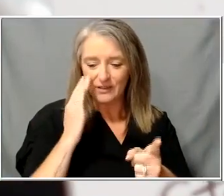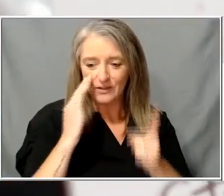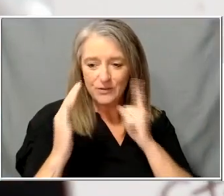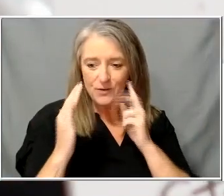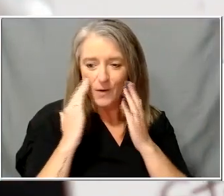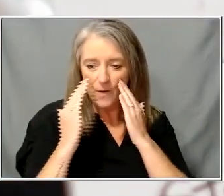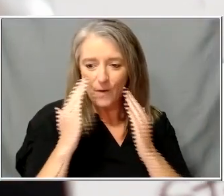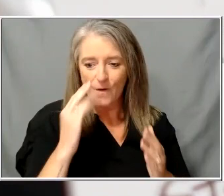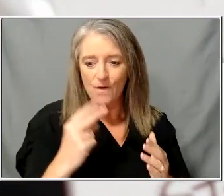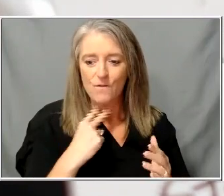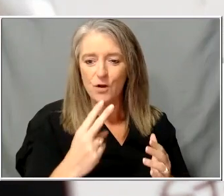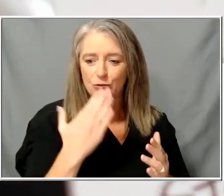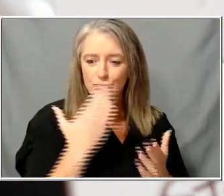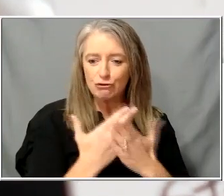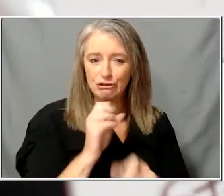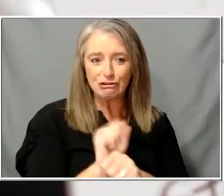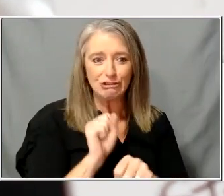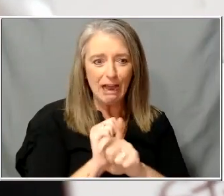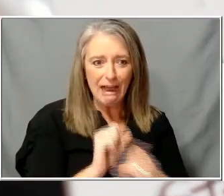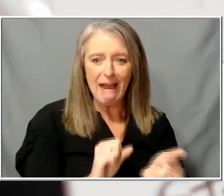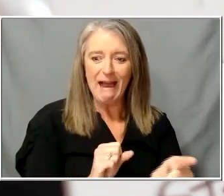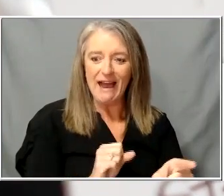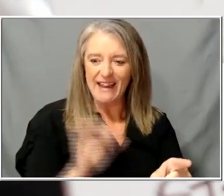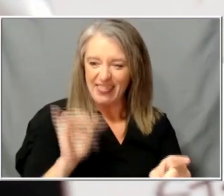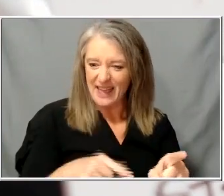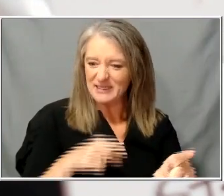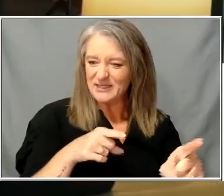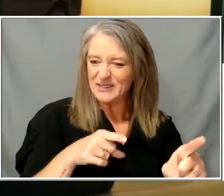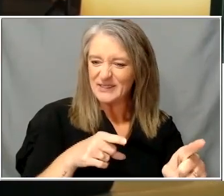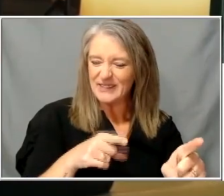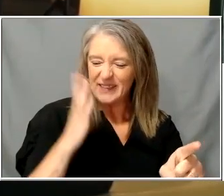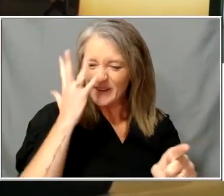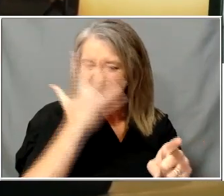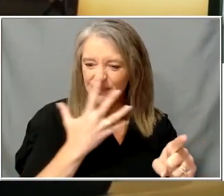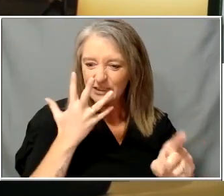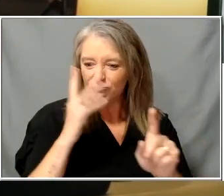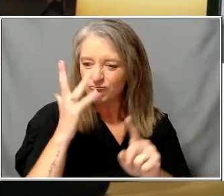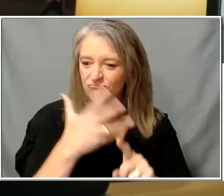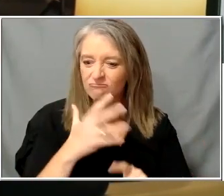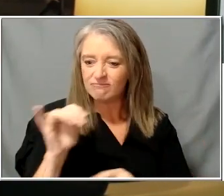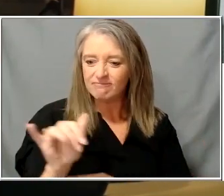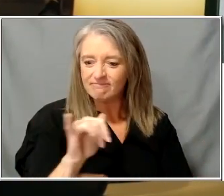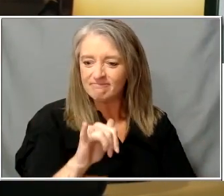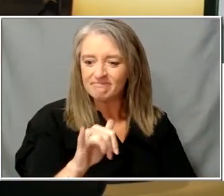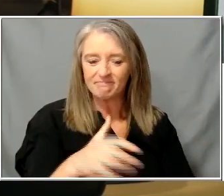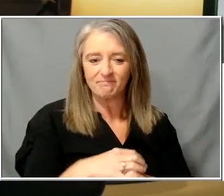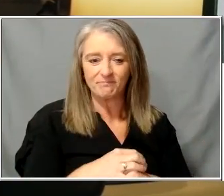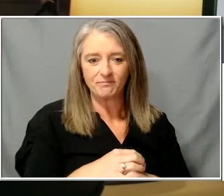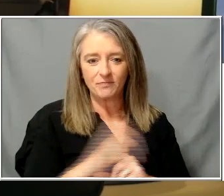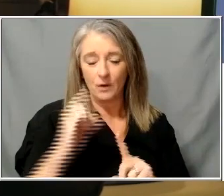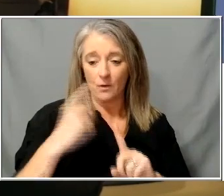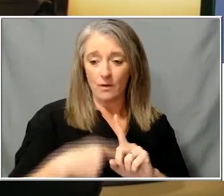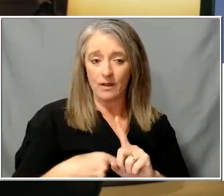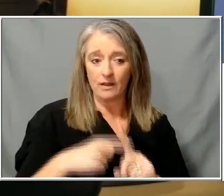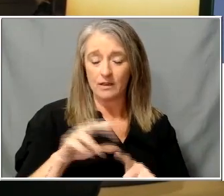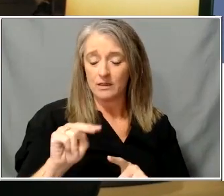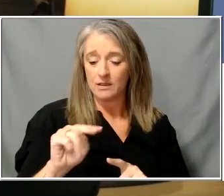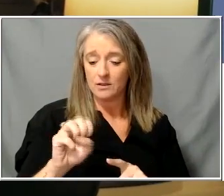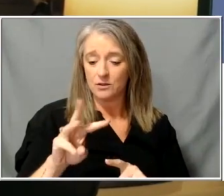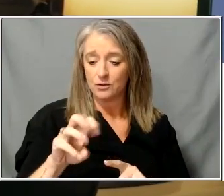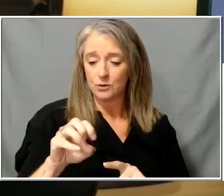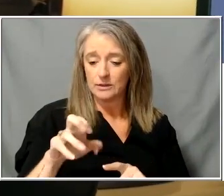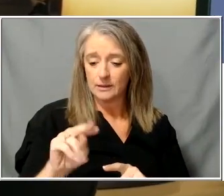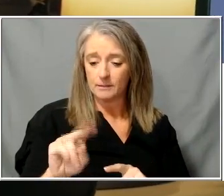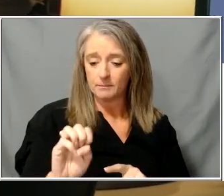And they did a pretty good job. That's you. And you know her face. In a month-long project we're calling Newsome's House Calls. Kansas City